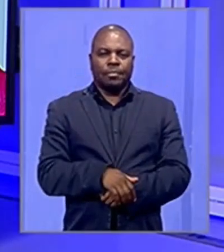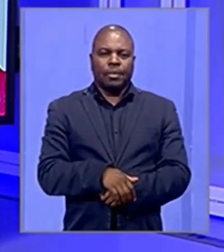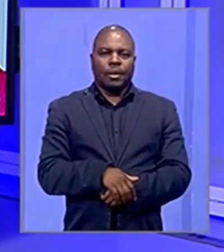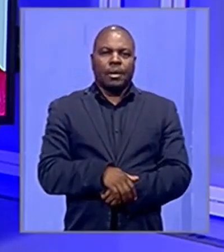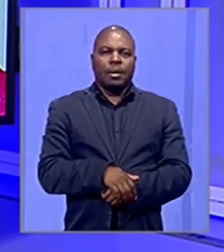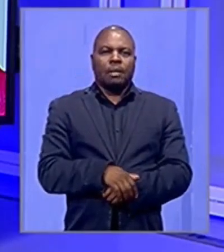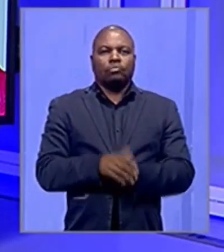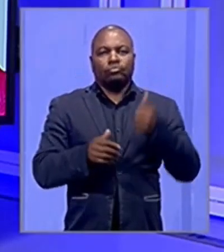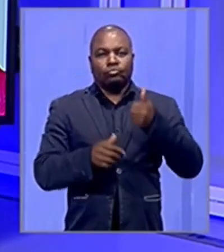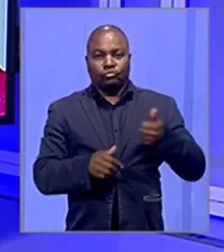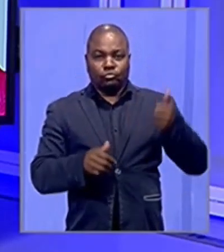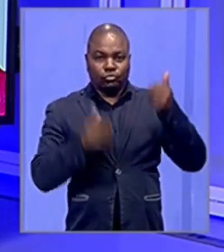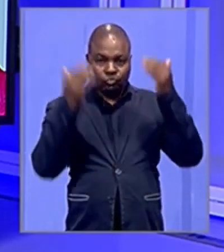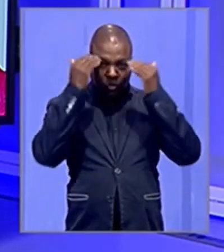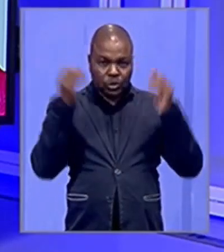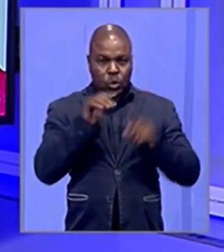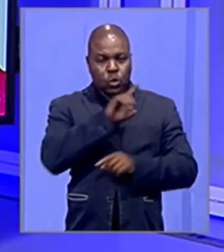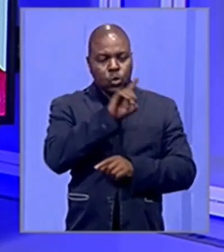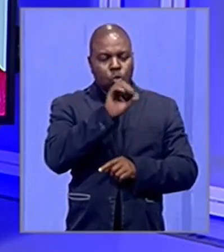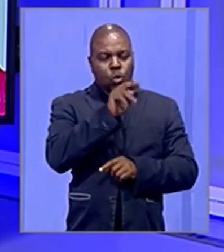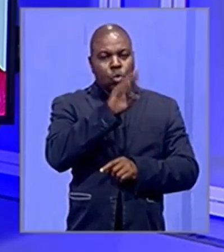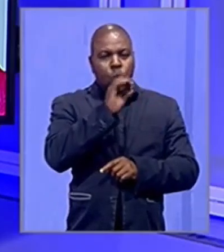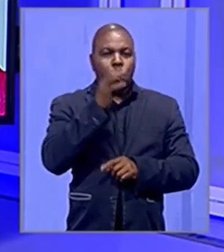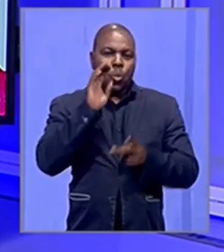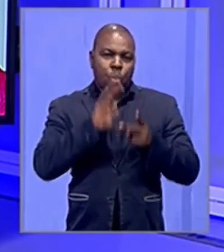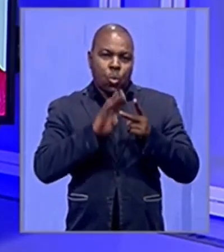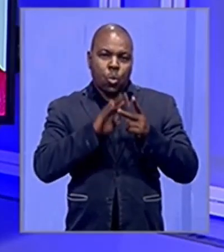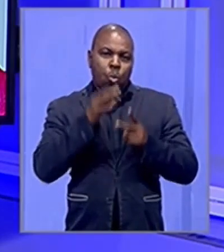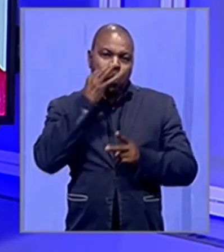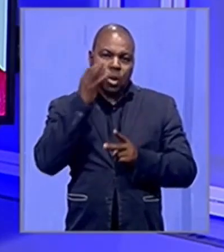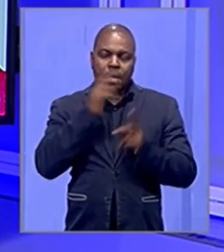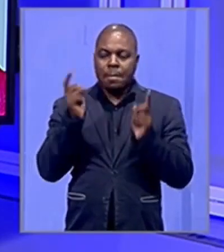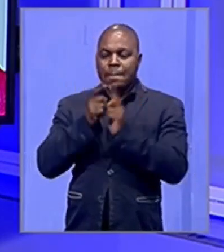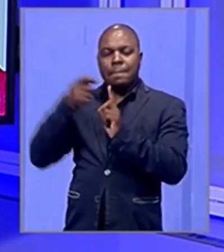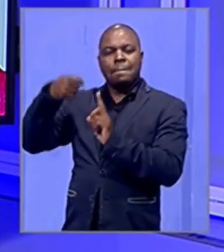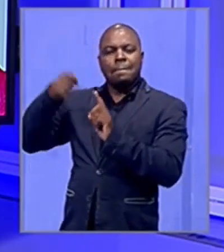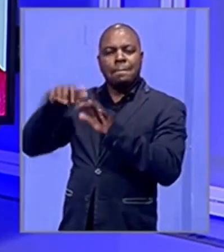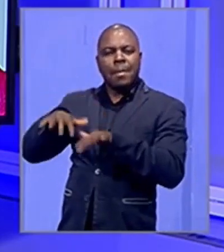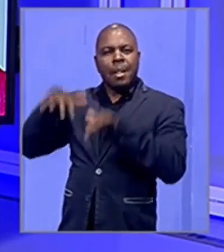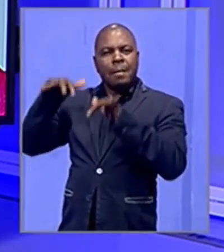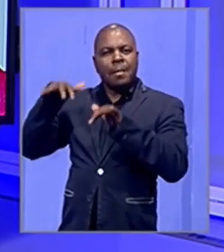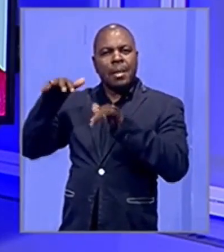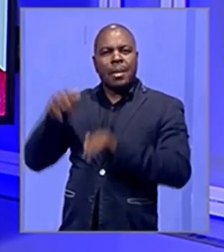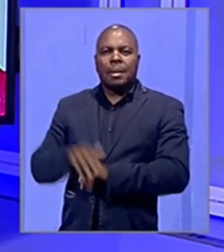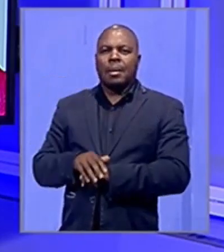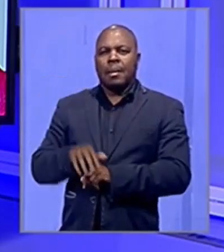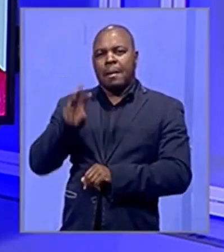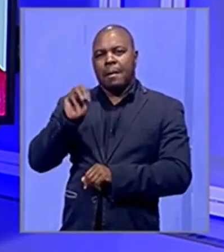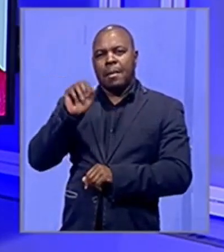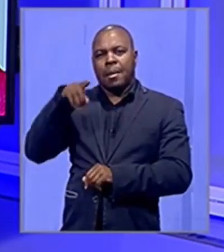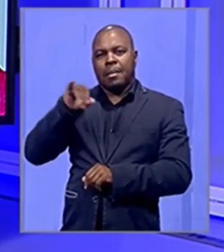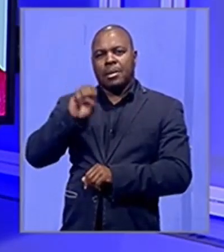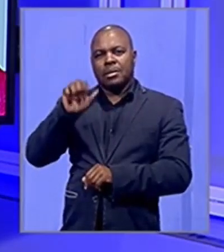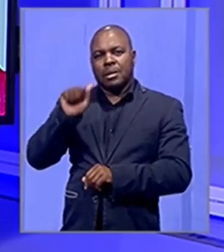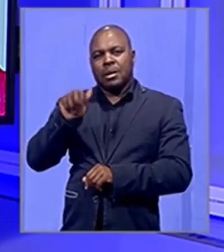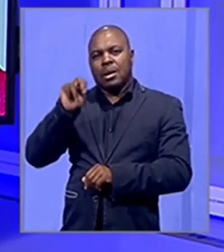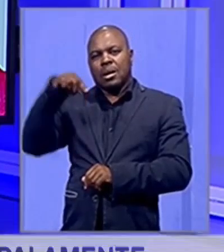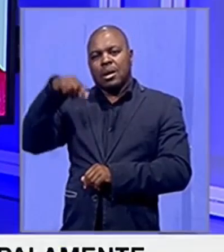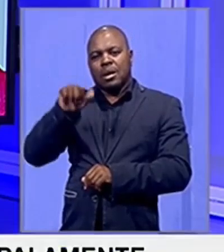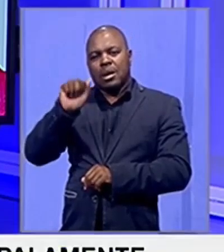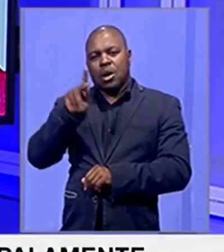Moahlodi e moholo wa naha Raymond Zondo o re kopano ya hae le motsamaisi wa dipuisano parlamenteng no Siviwe Maphisa Ngakula le modulasetulo wa NCOP